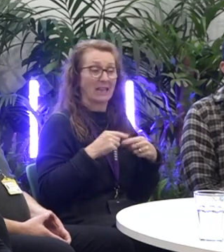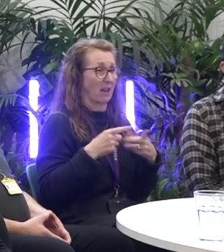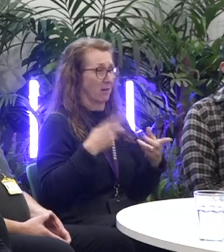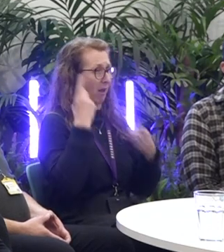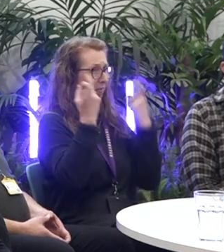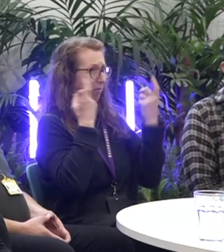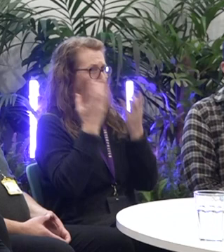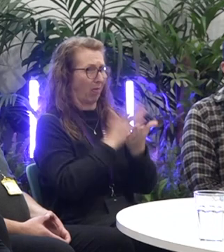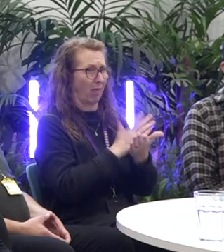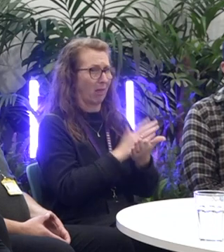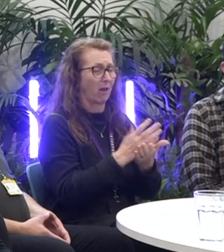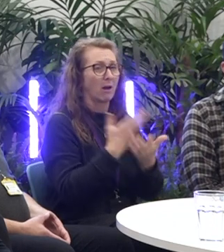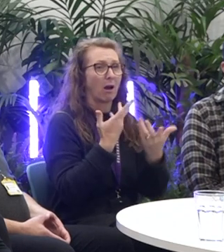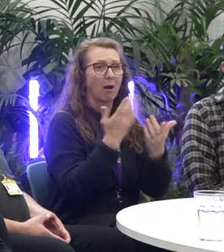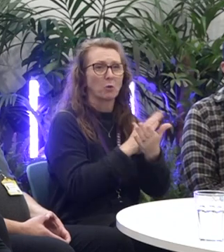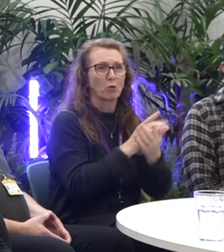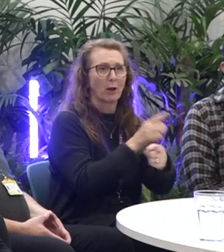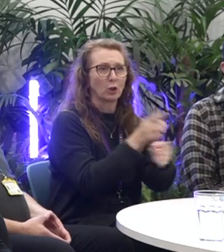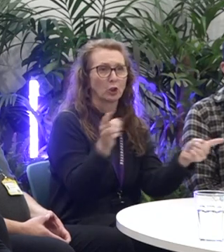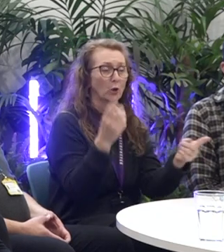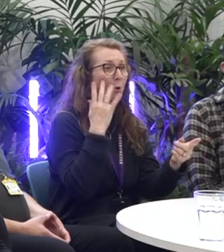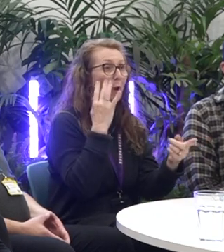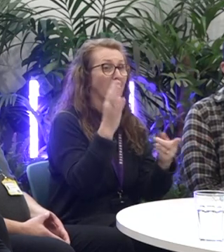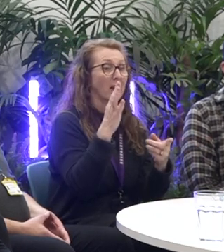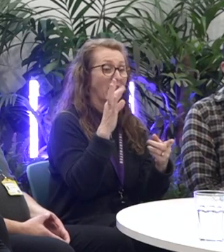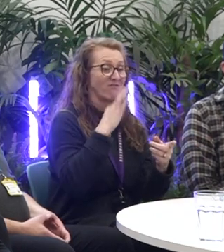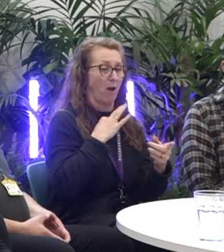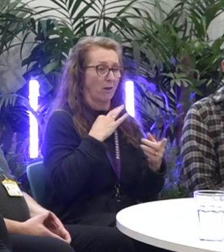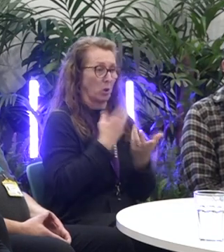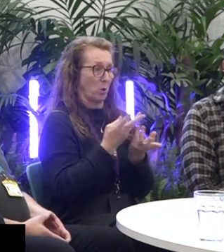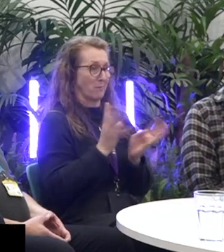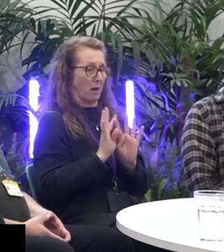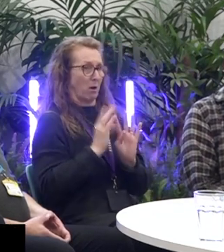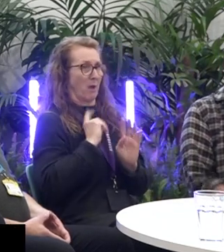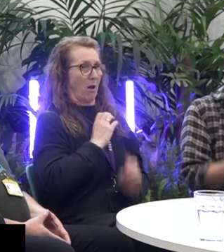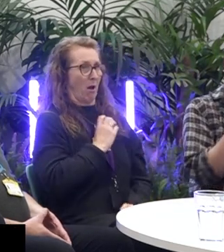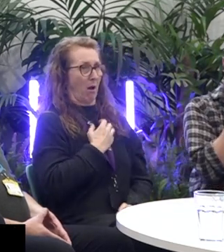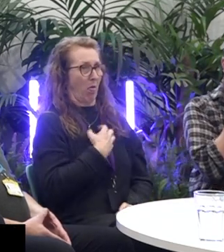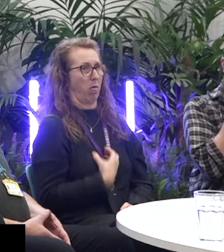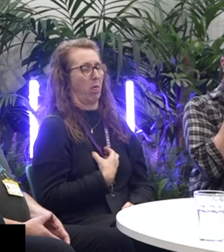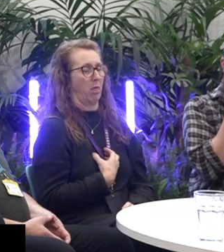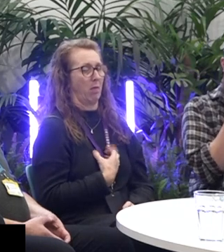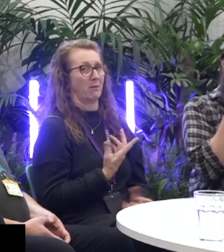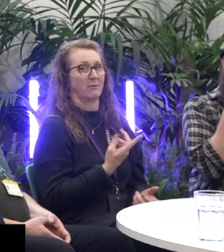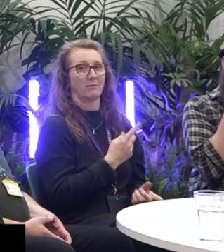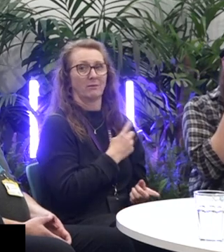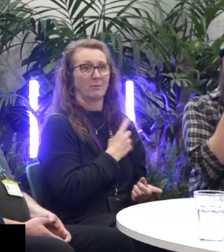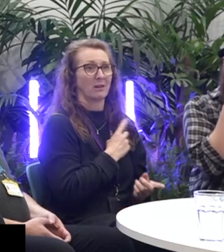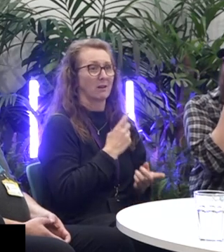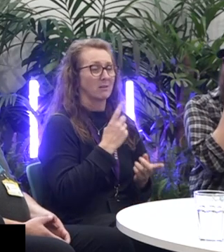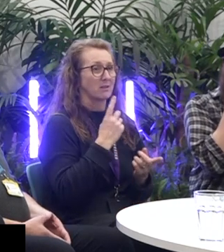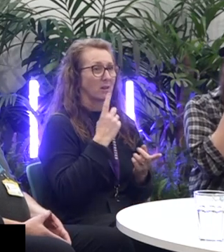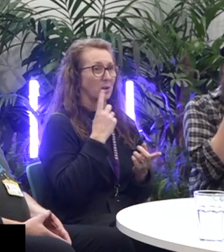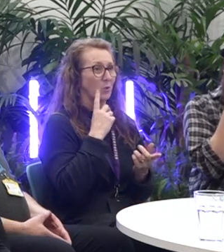because I don't know about you, but when I get invited to a panel, my heart sinks a little bit. Because it is a format that is pretending to be